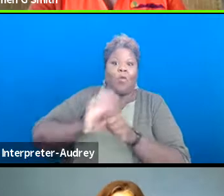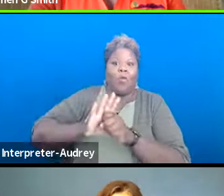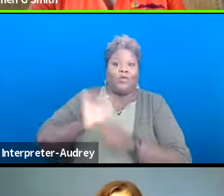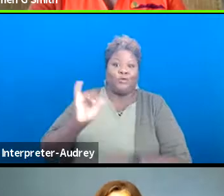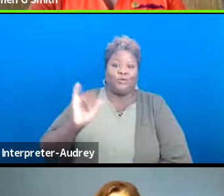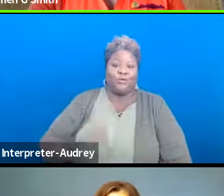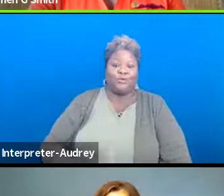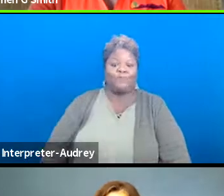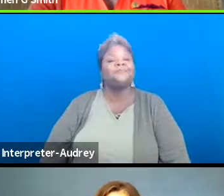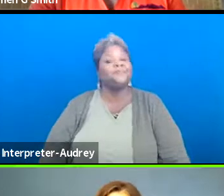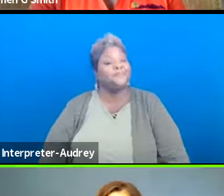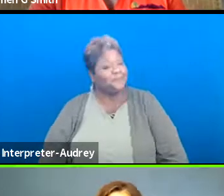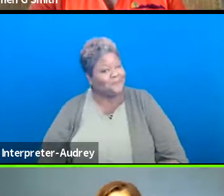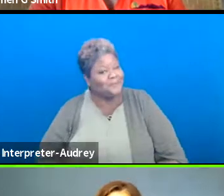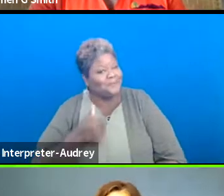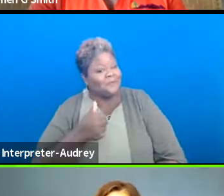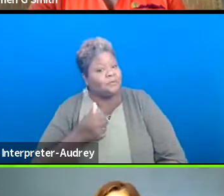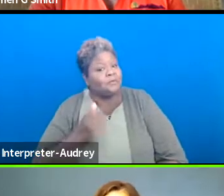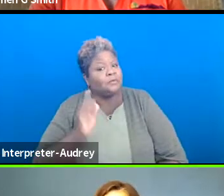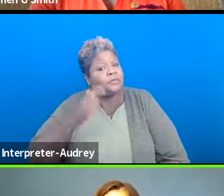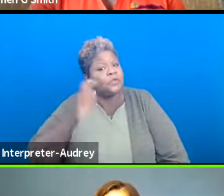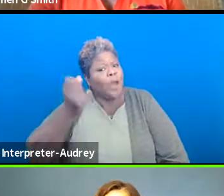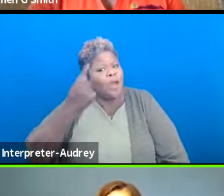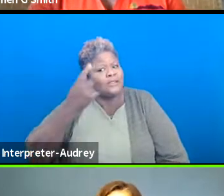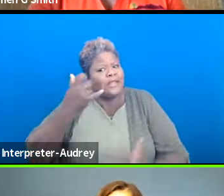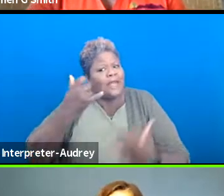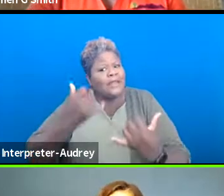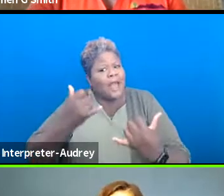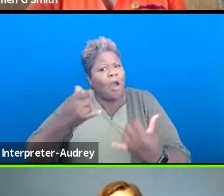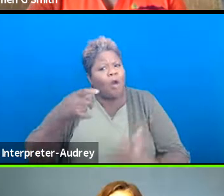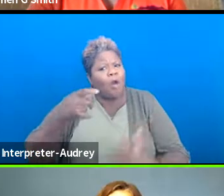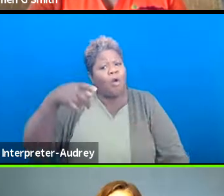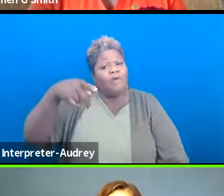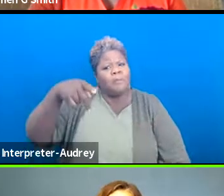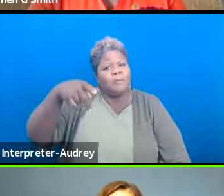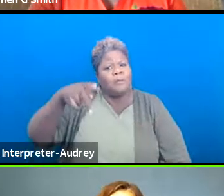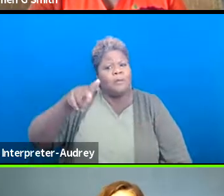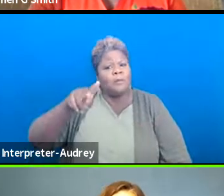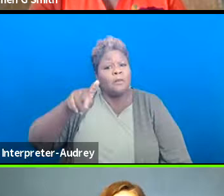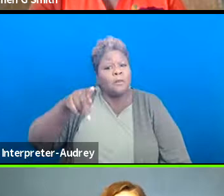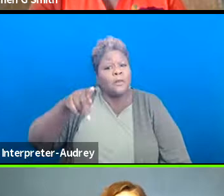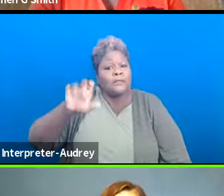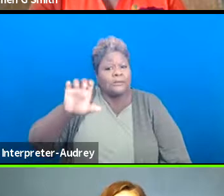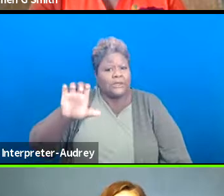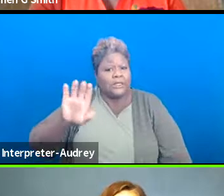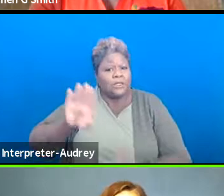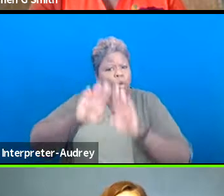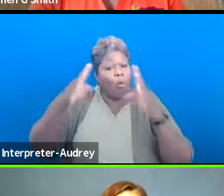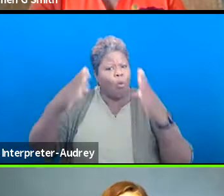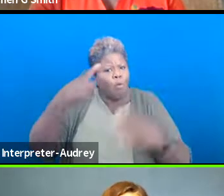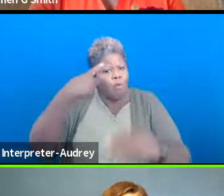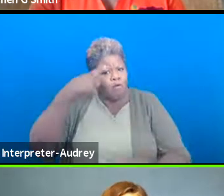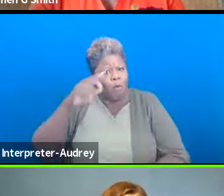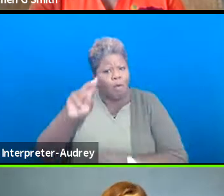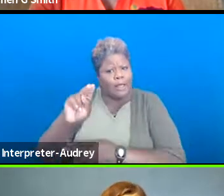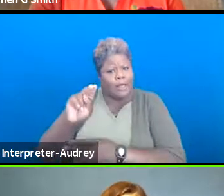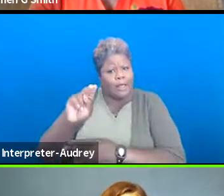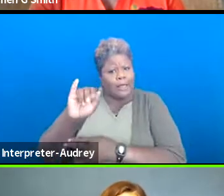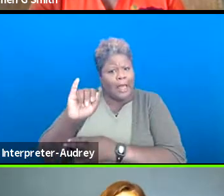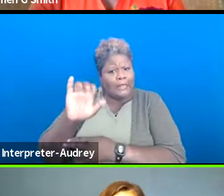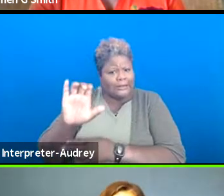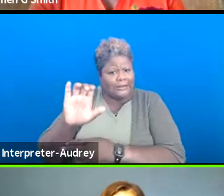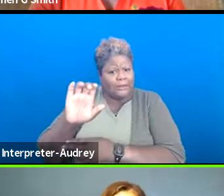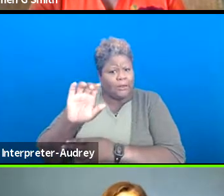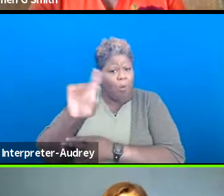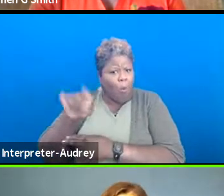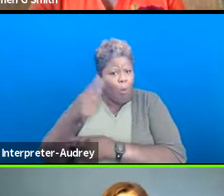Mm-hmm. So I understand that now Phoenix College is open for the NIC for Arizona only